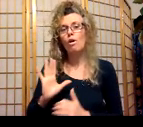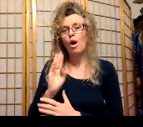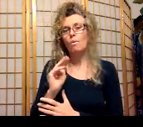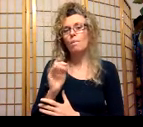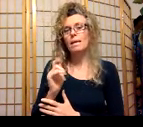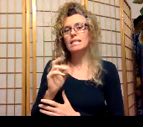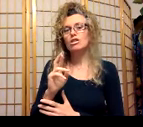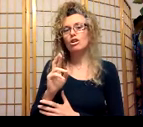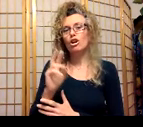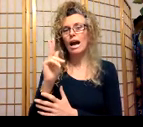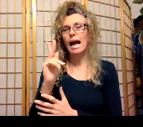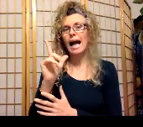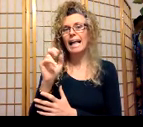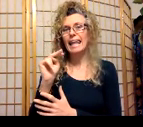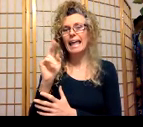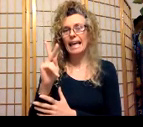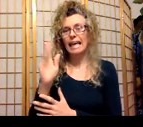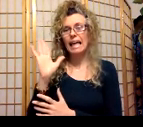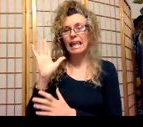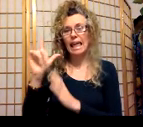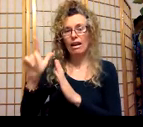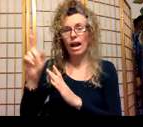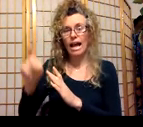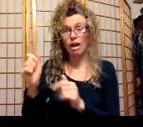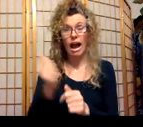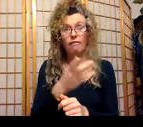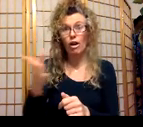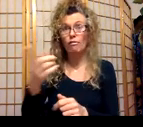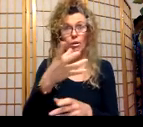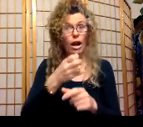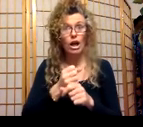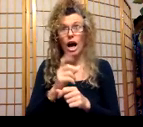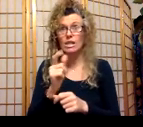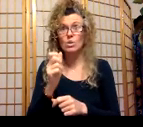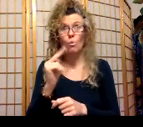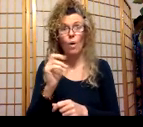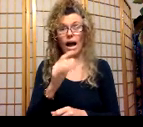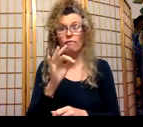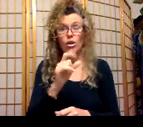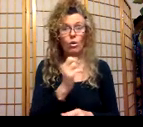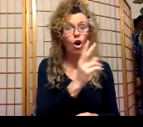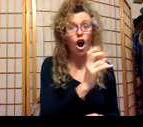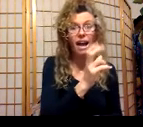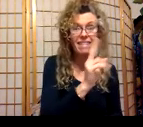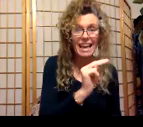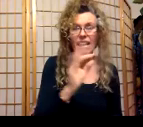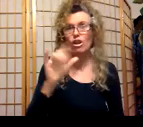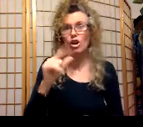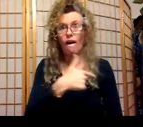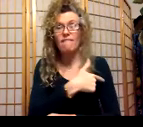With the former minister Klink, who later had to, after everybody got swine flu or avian flu